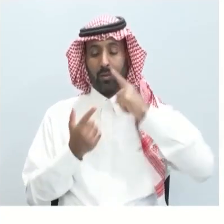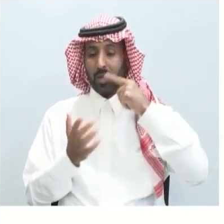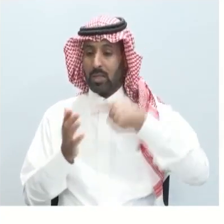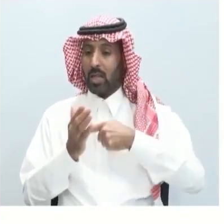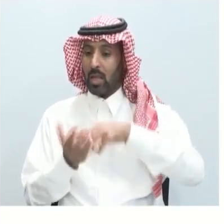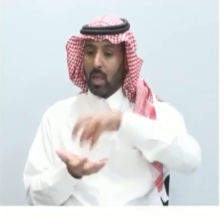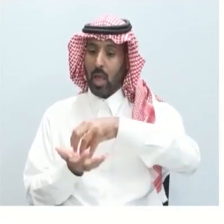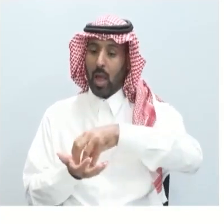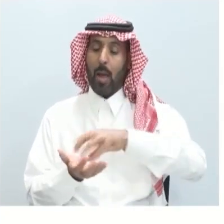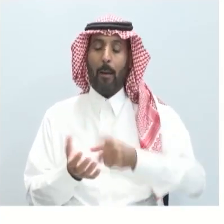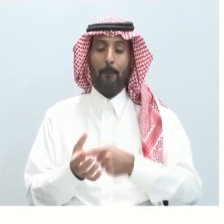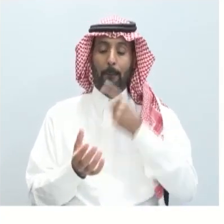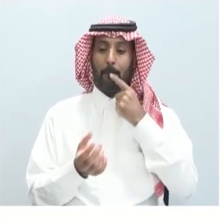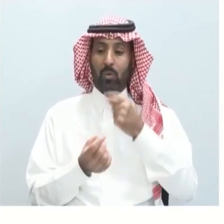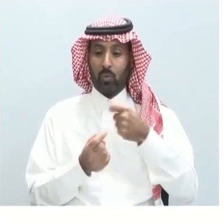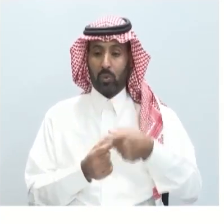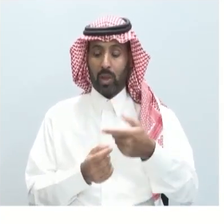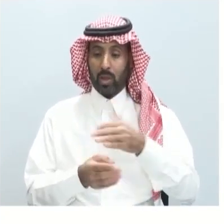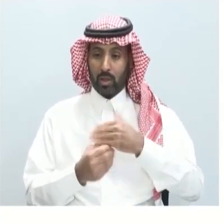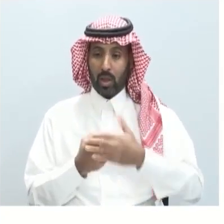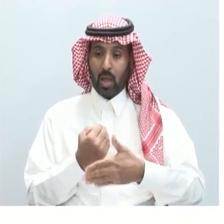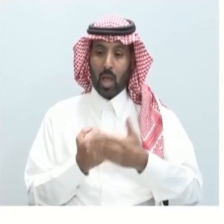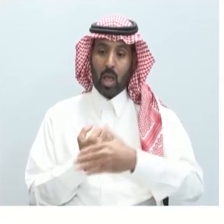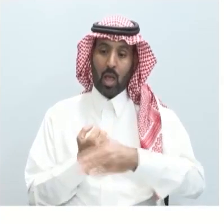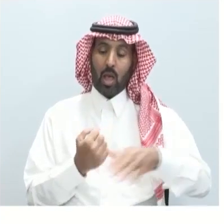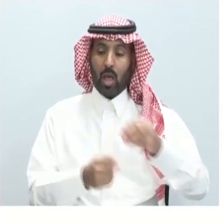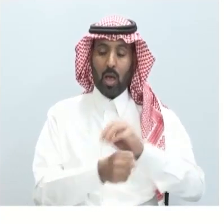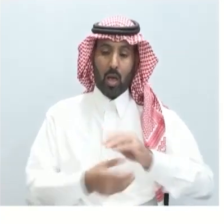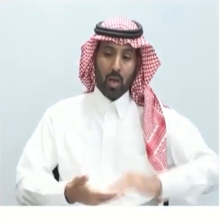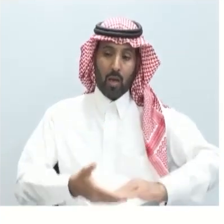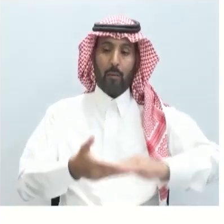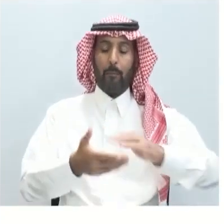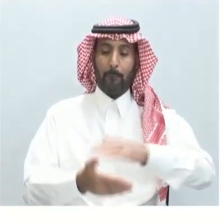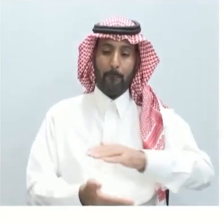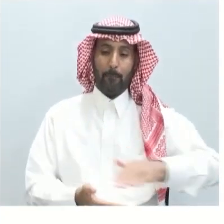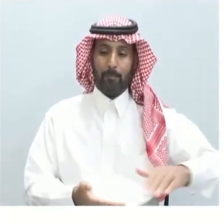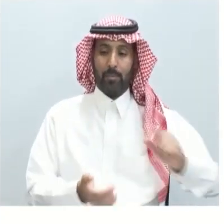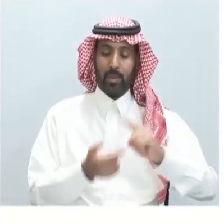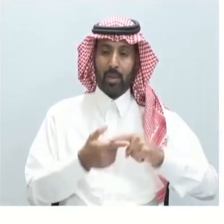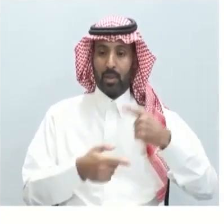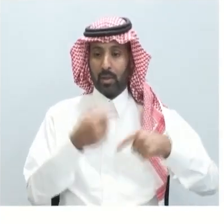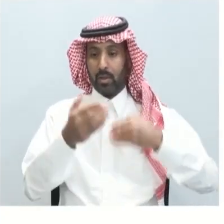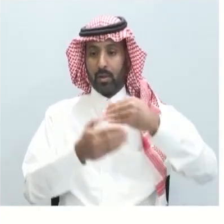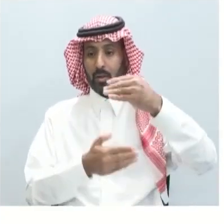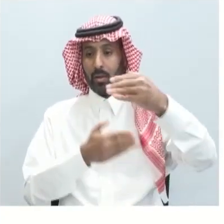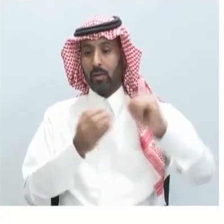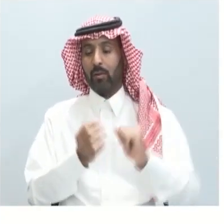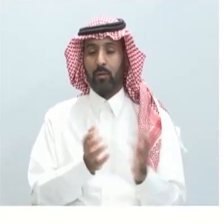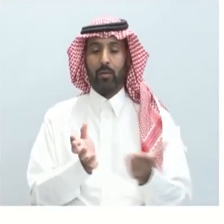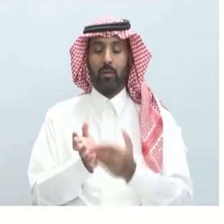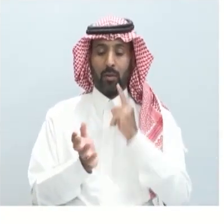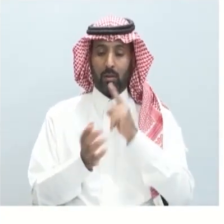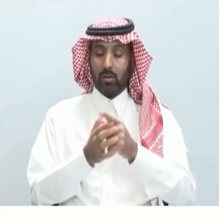of the region. Nurture, to care for or help or encourage the development or growth of someone.